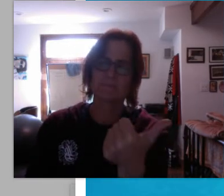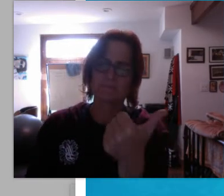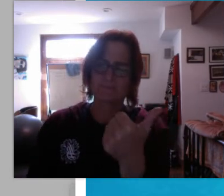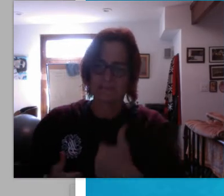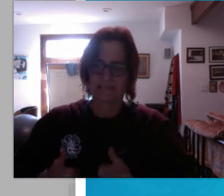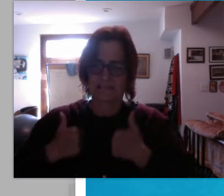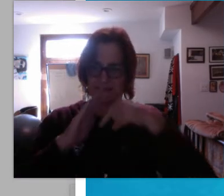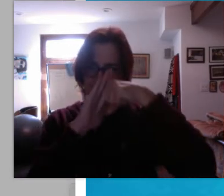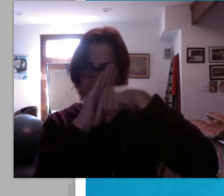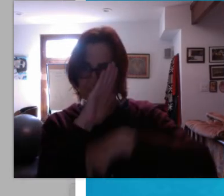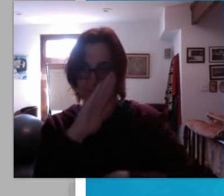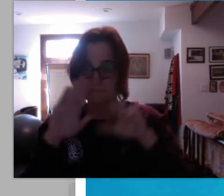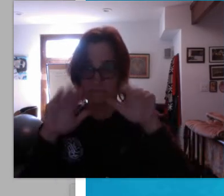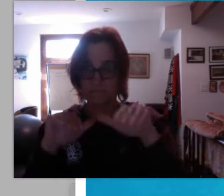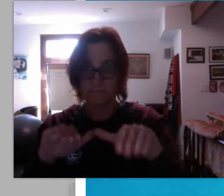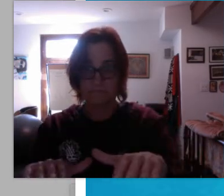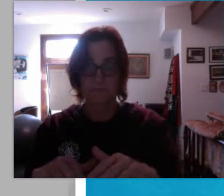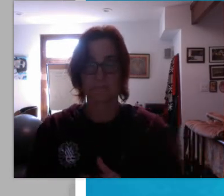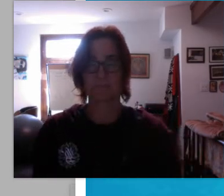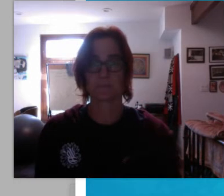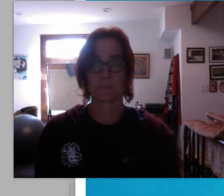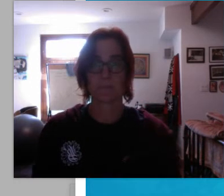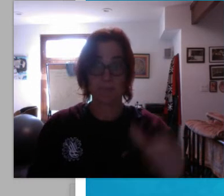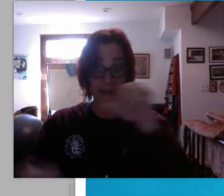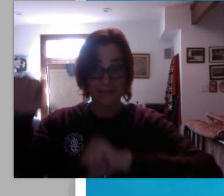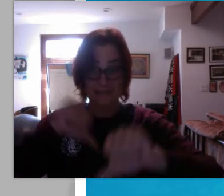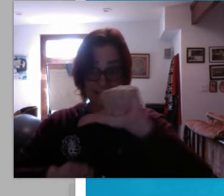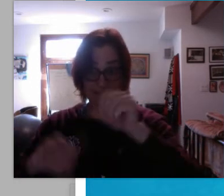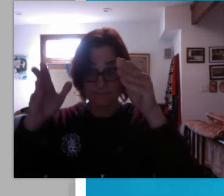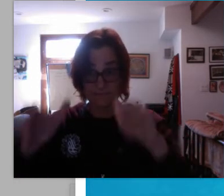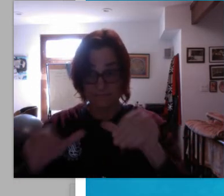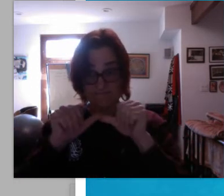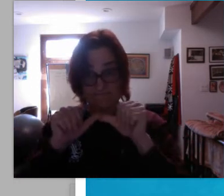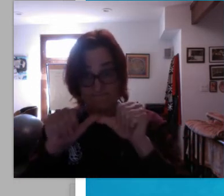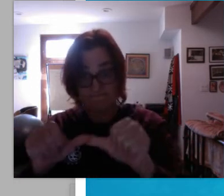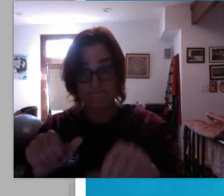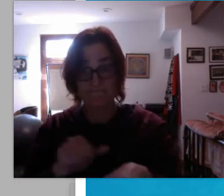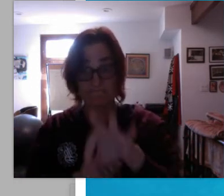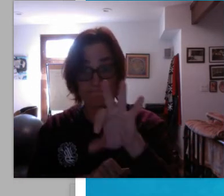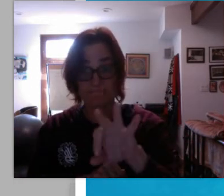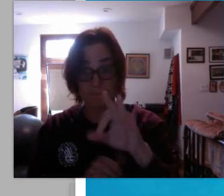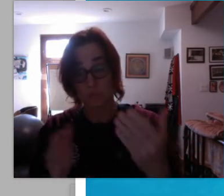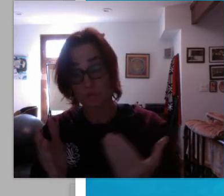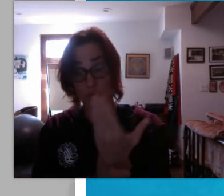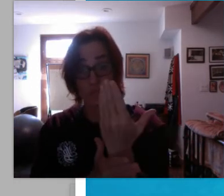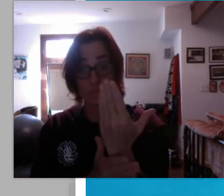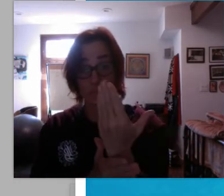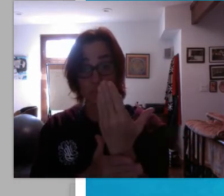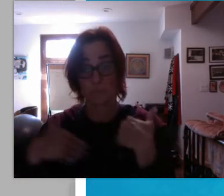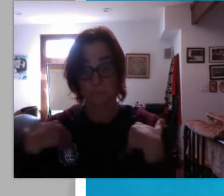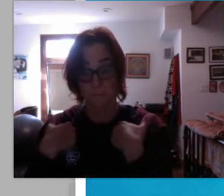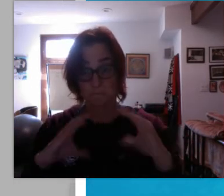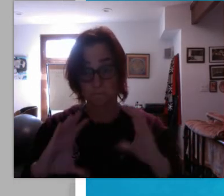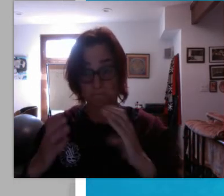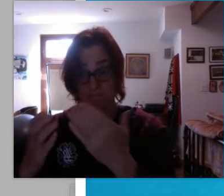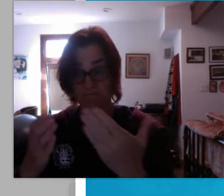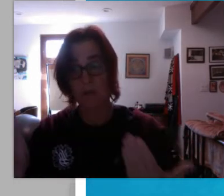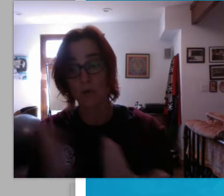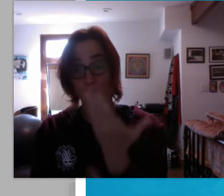What else lives in the deep ocean? Scientists keep finding new species and